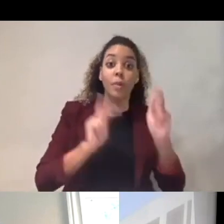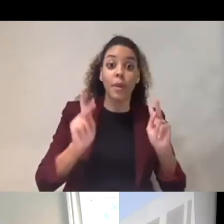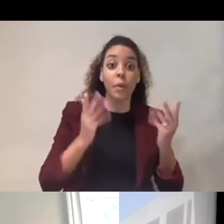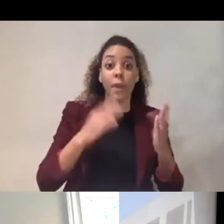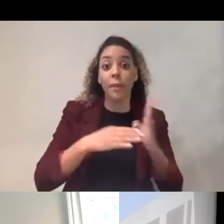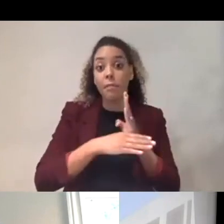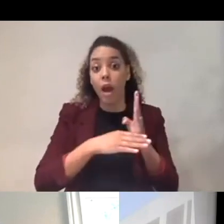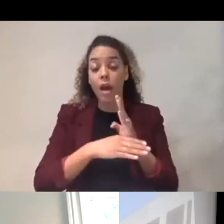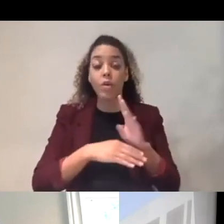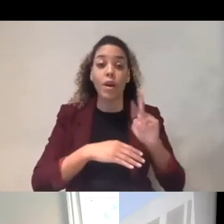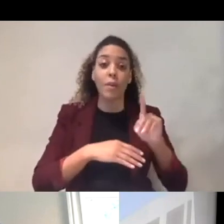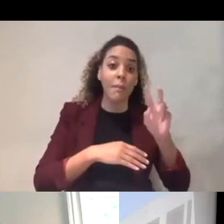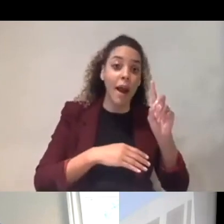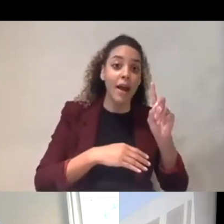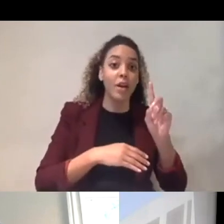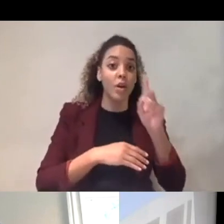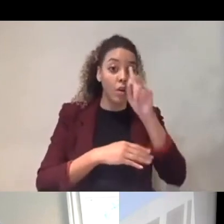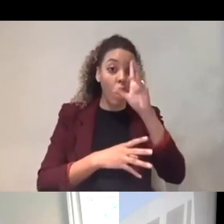another